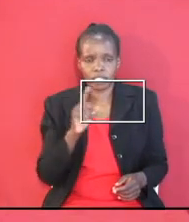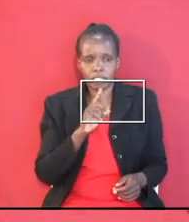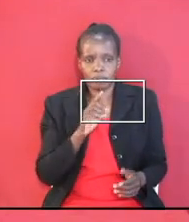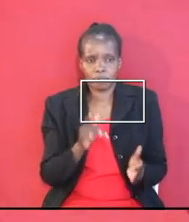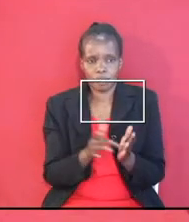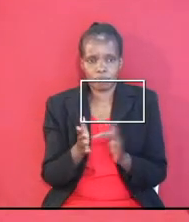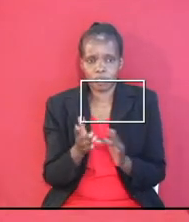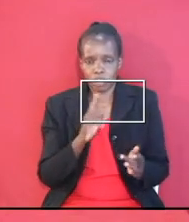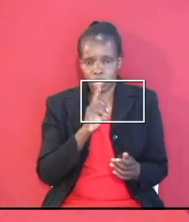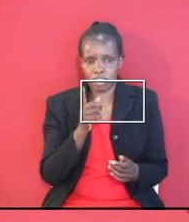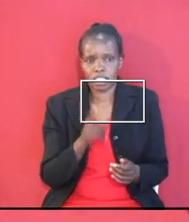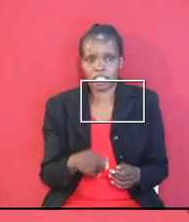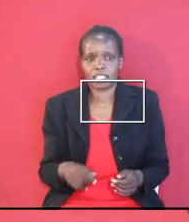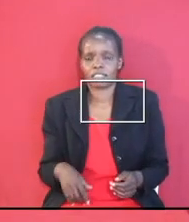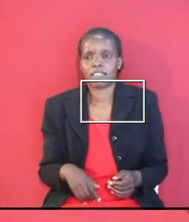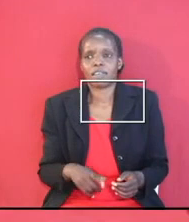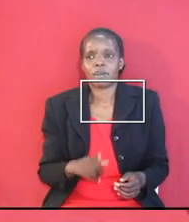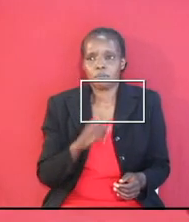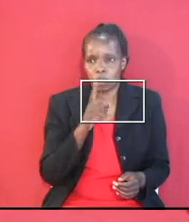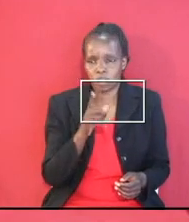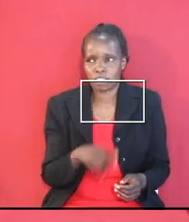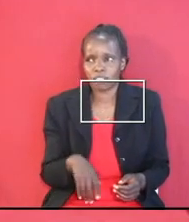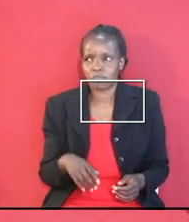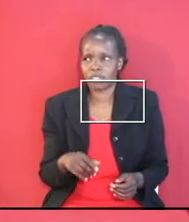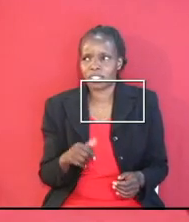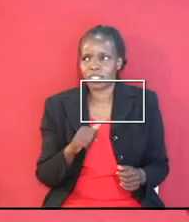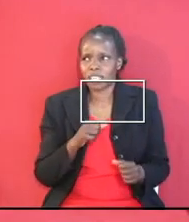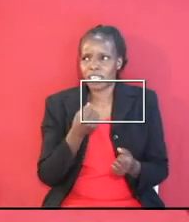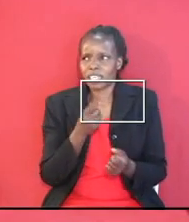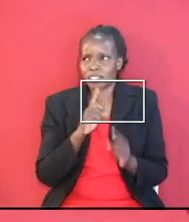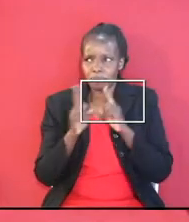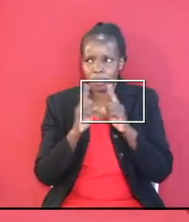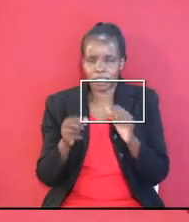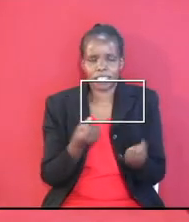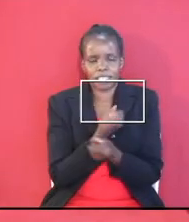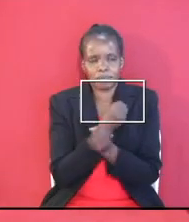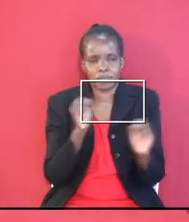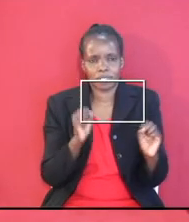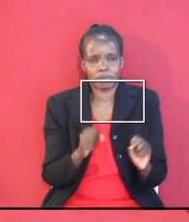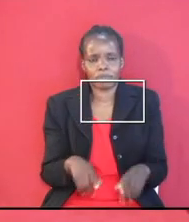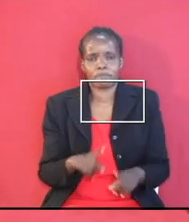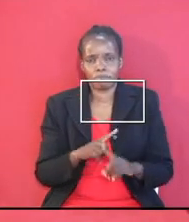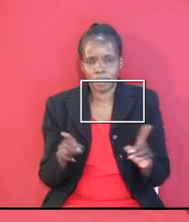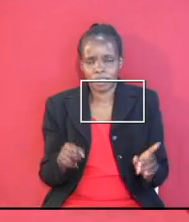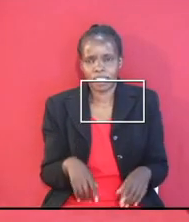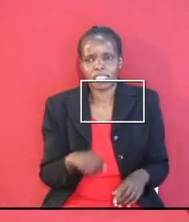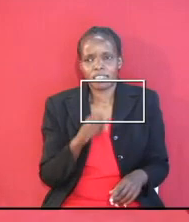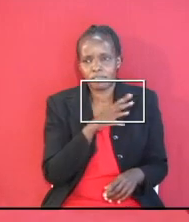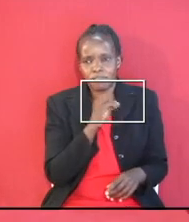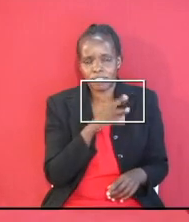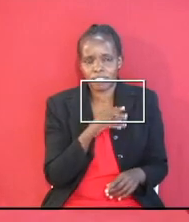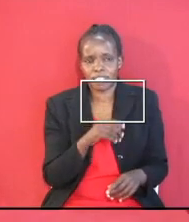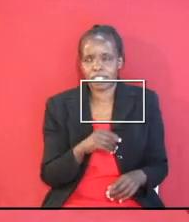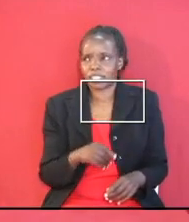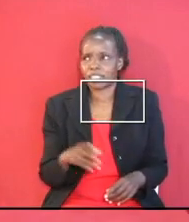me that Moses was not a stammerer. Moses was one eloquent person. The only thing that he missed,